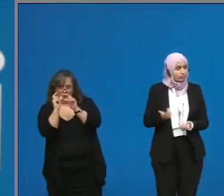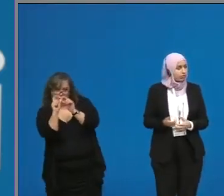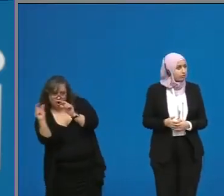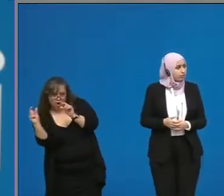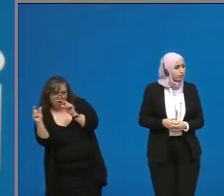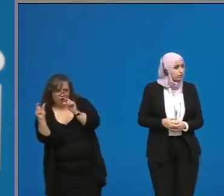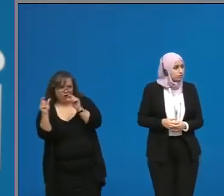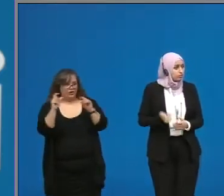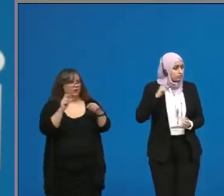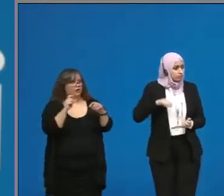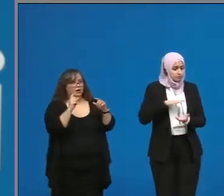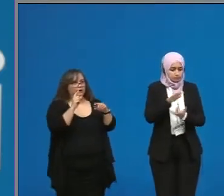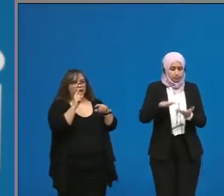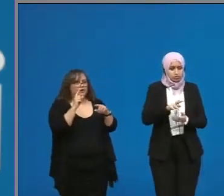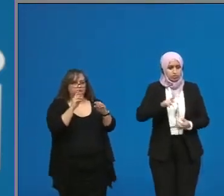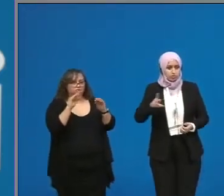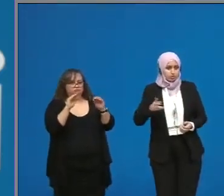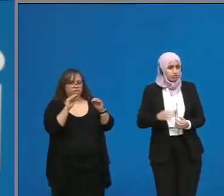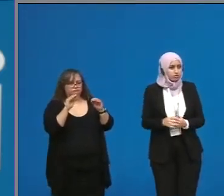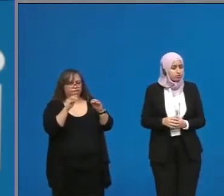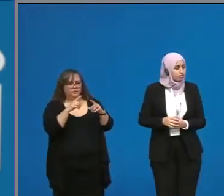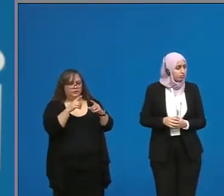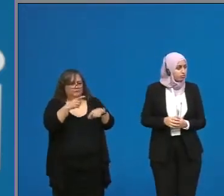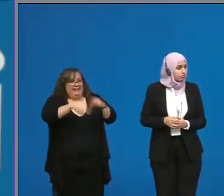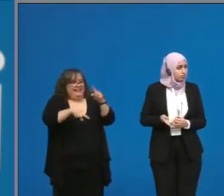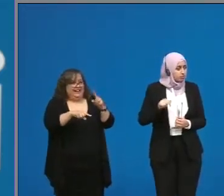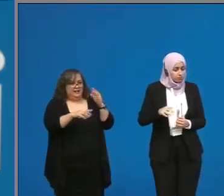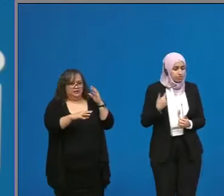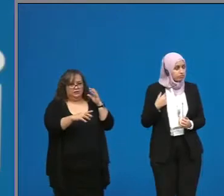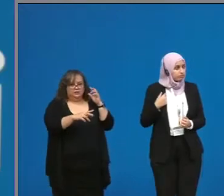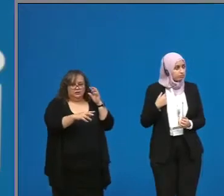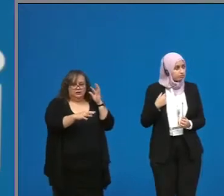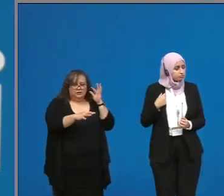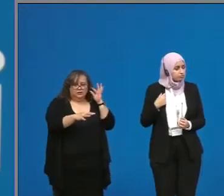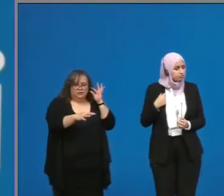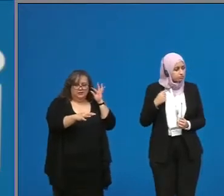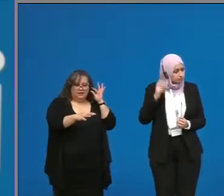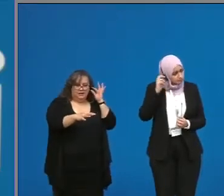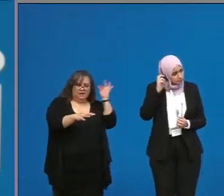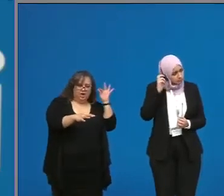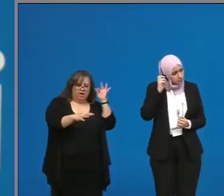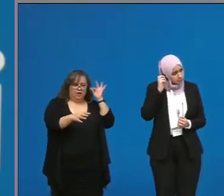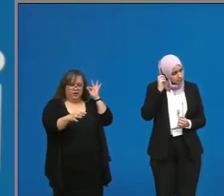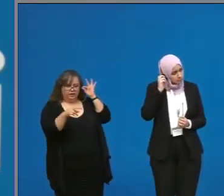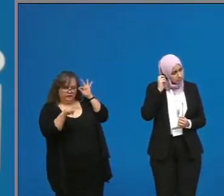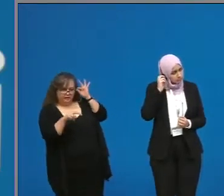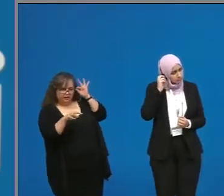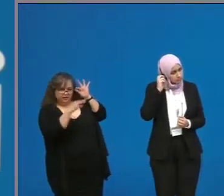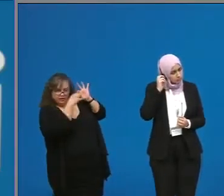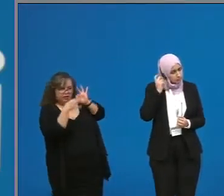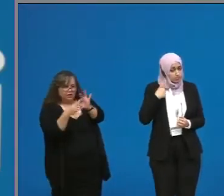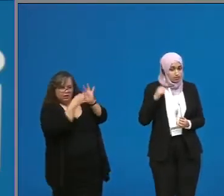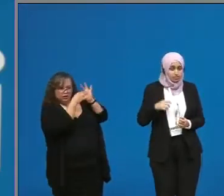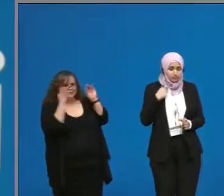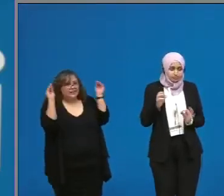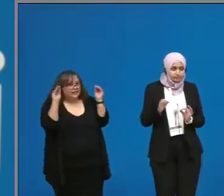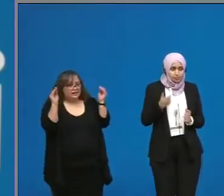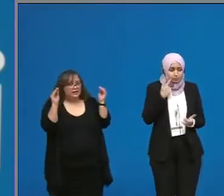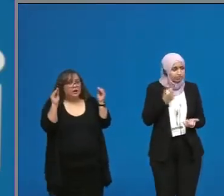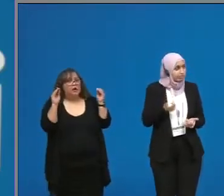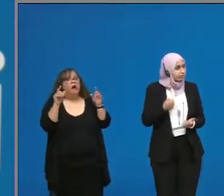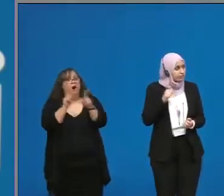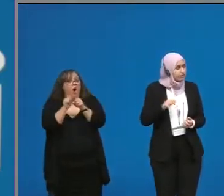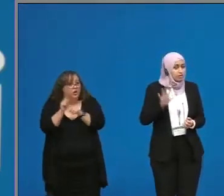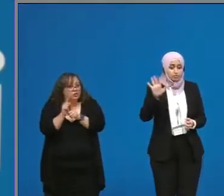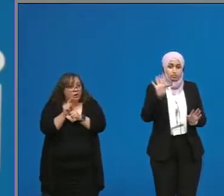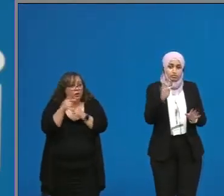problem is the fact that, also this is very interesting, I was told that 95% of deaf people are born